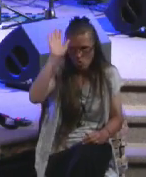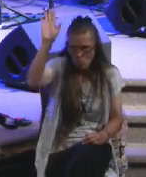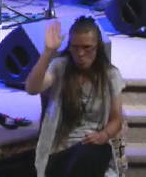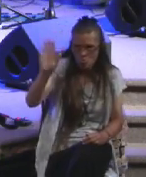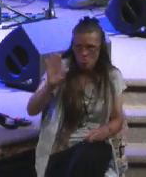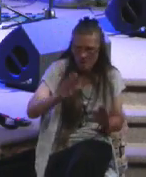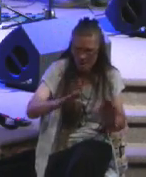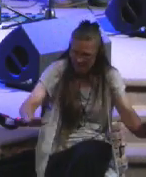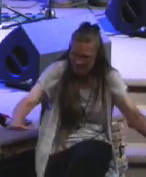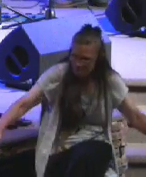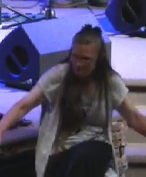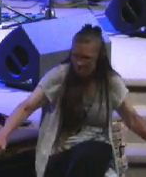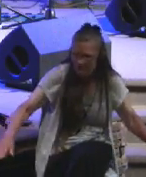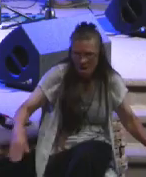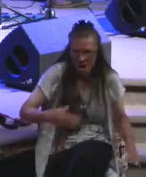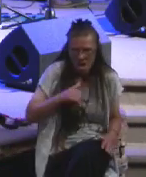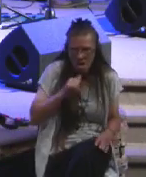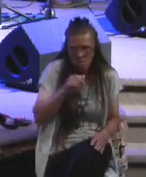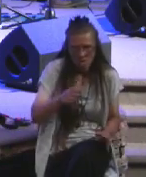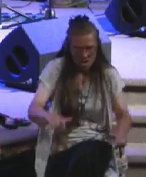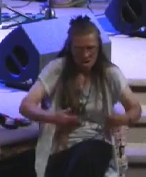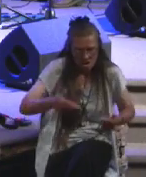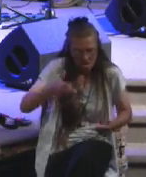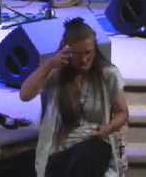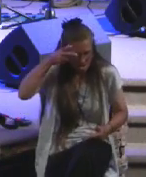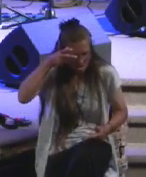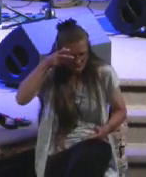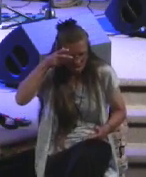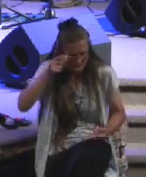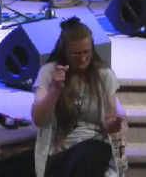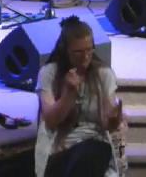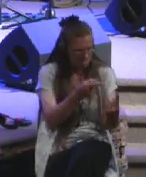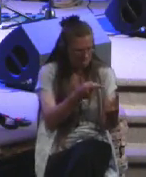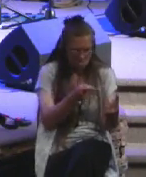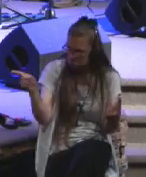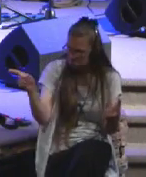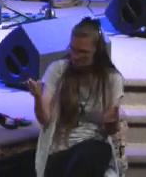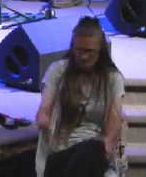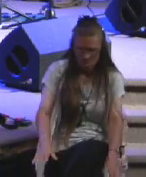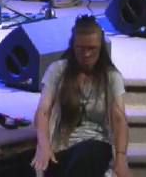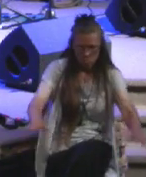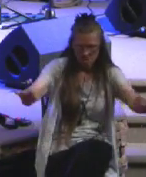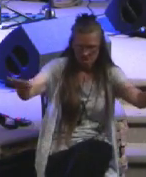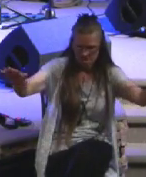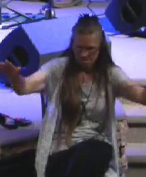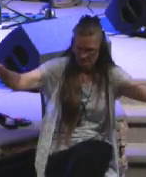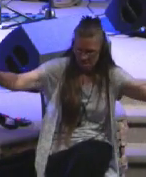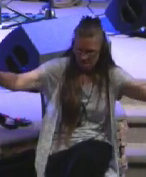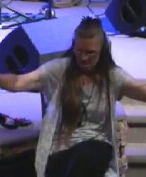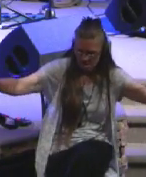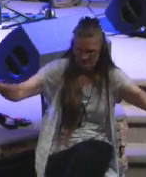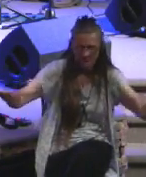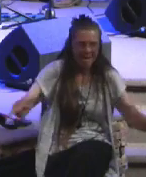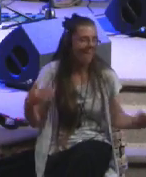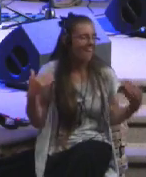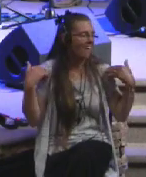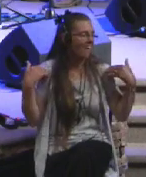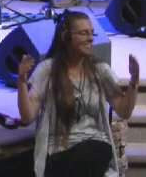I don't want to live like the devil and then expect my children to raise my grandchildren as